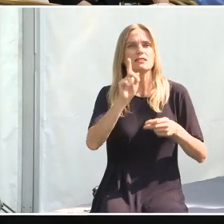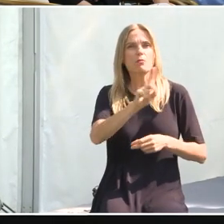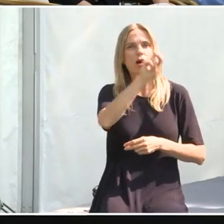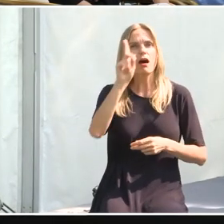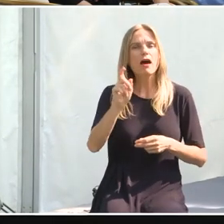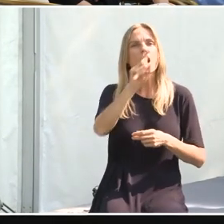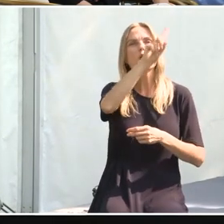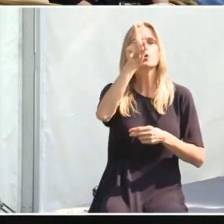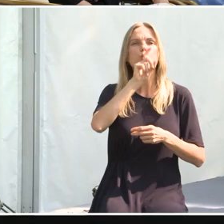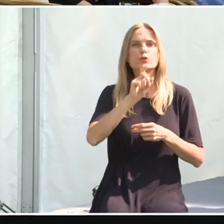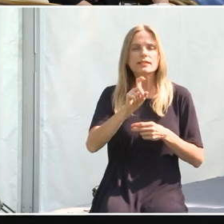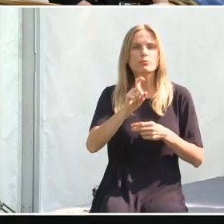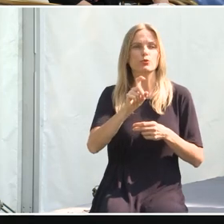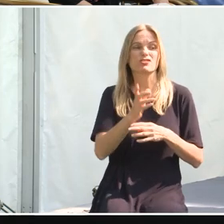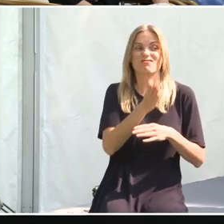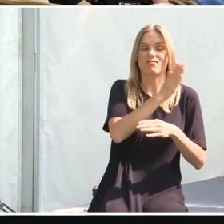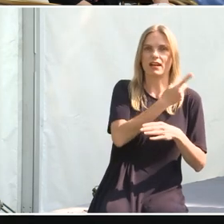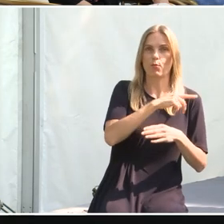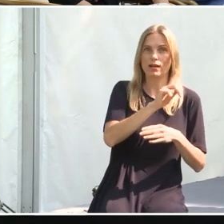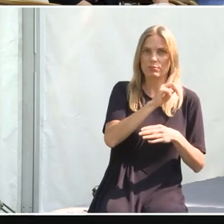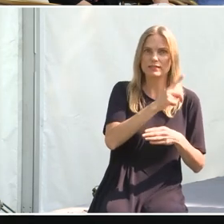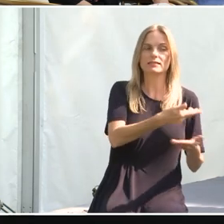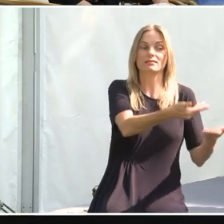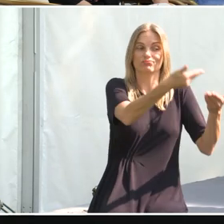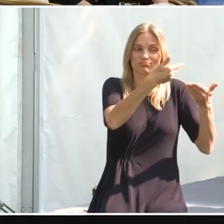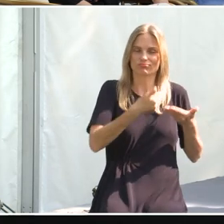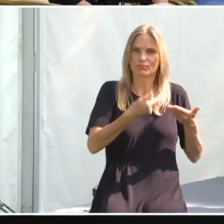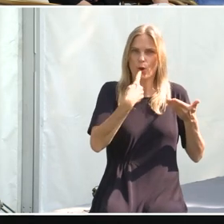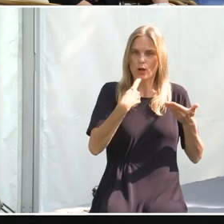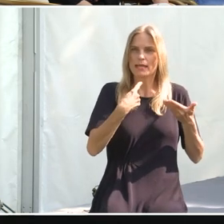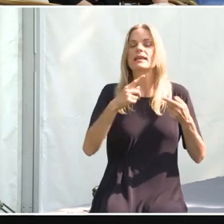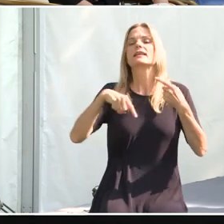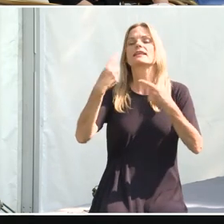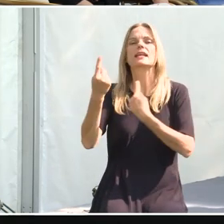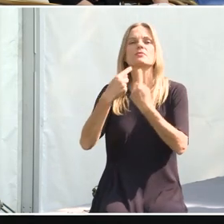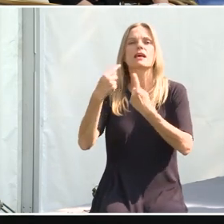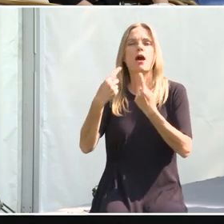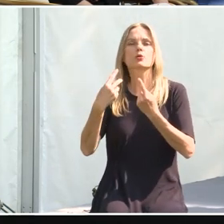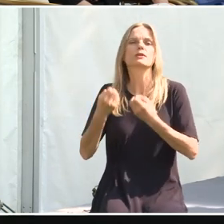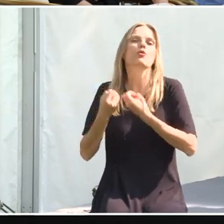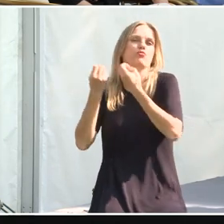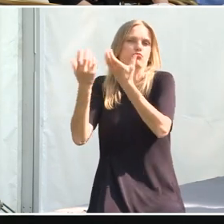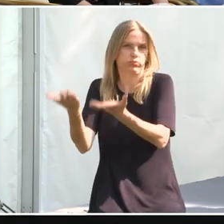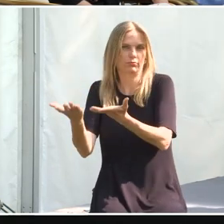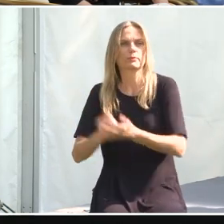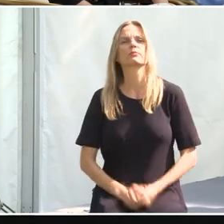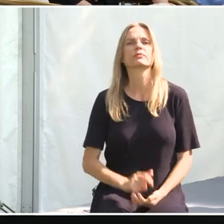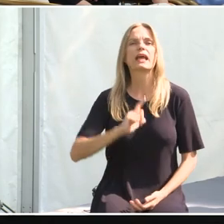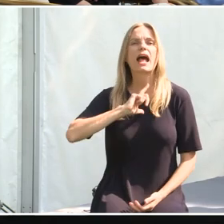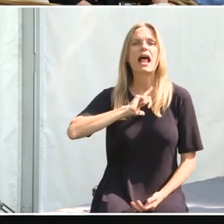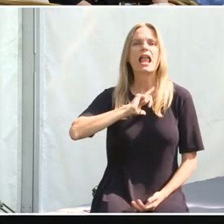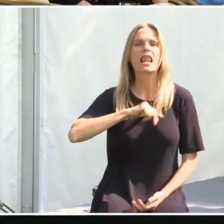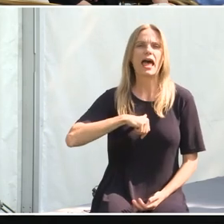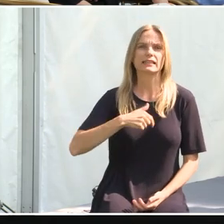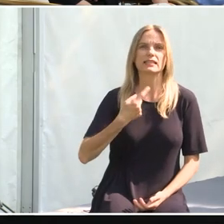receive a question from the previous debate, and we'll be sending on at the end of this debate a question to the next Democracy Festival. And in Latvia, there